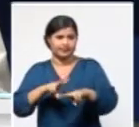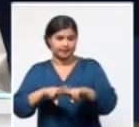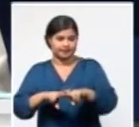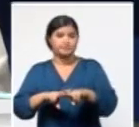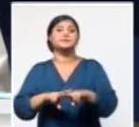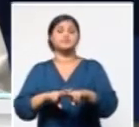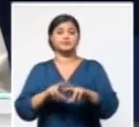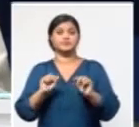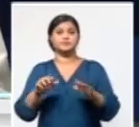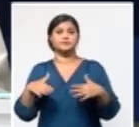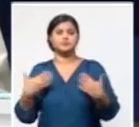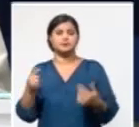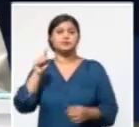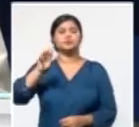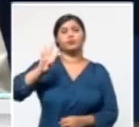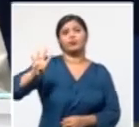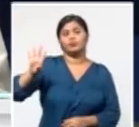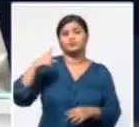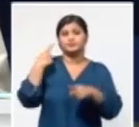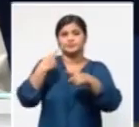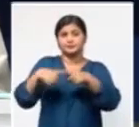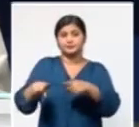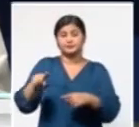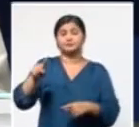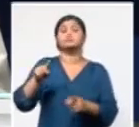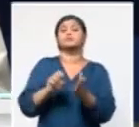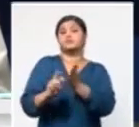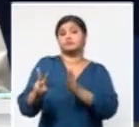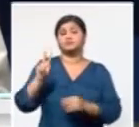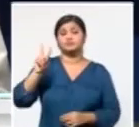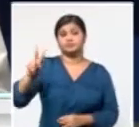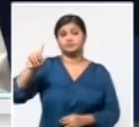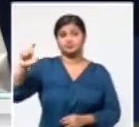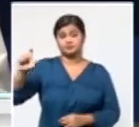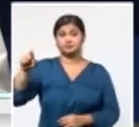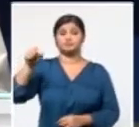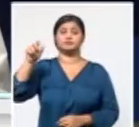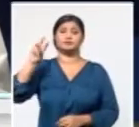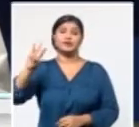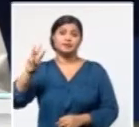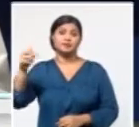310 in Santiago de Cuba,